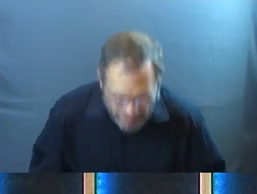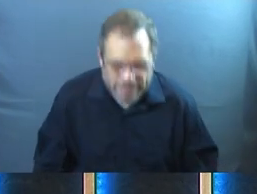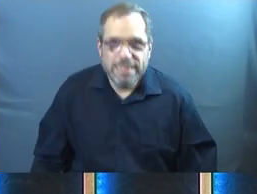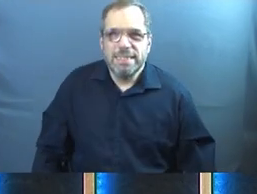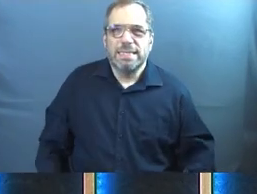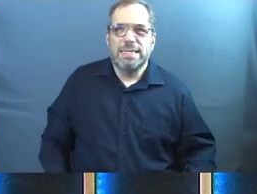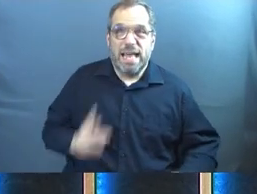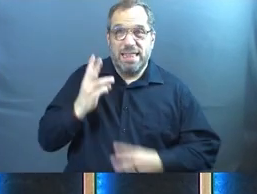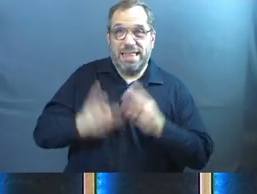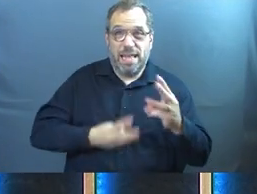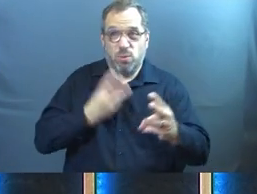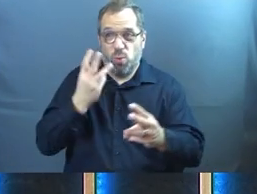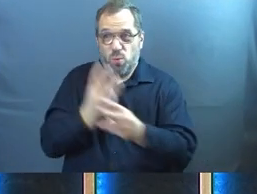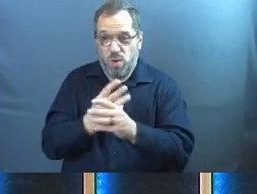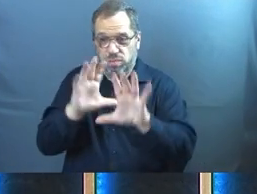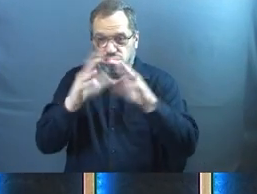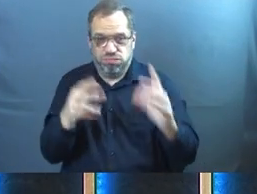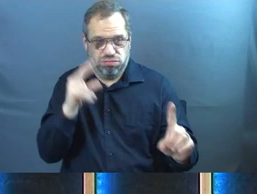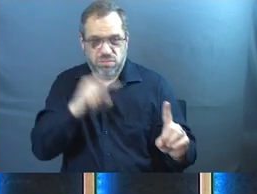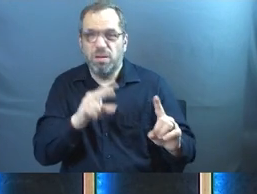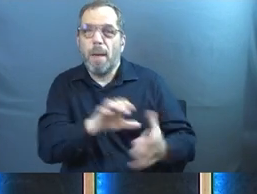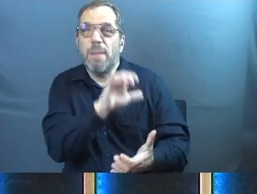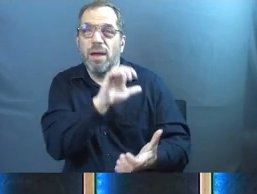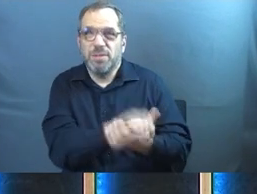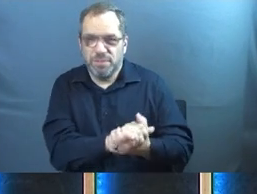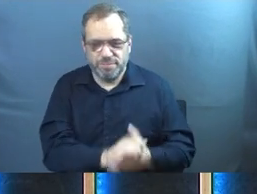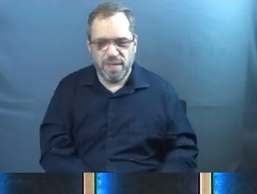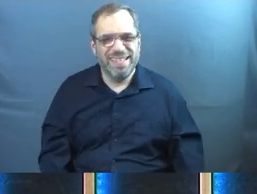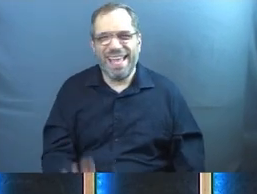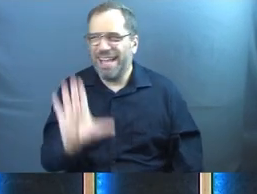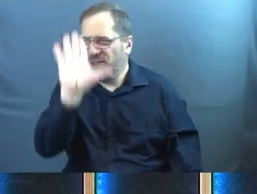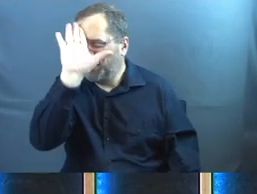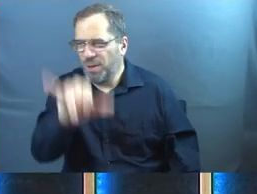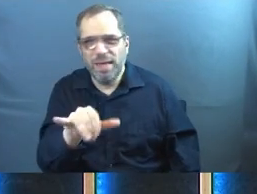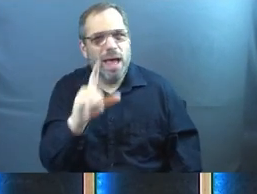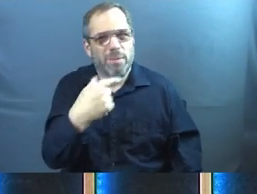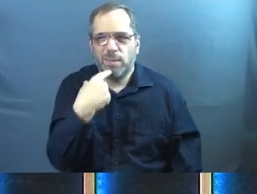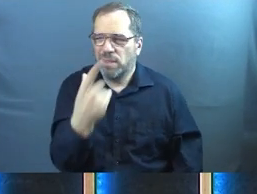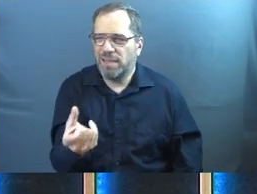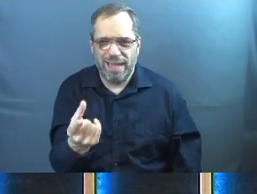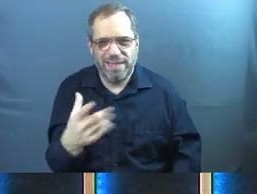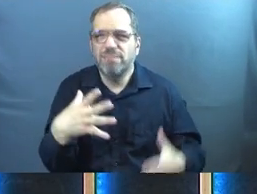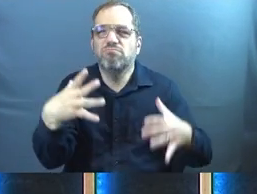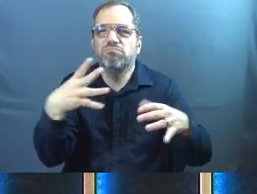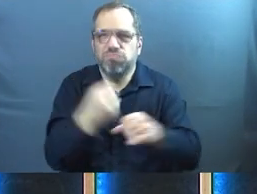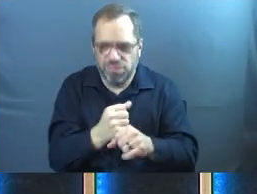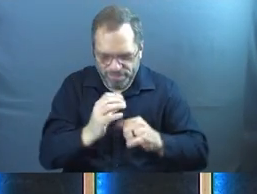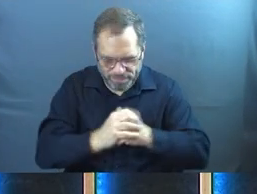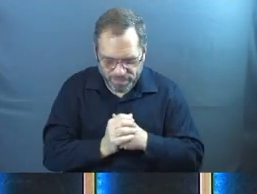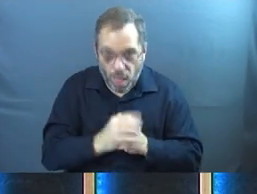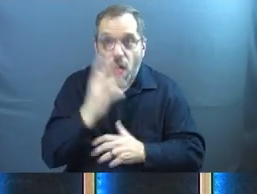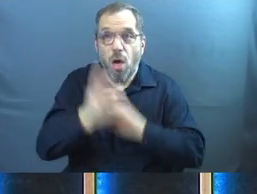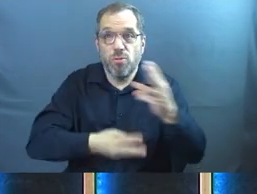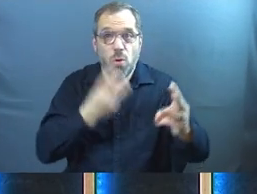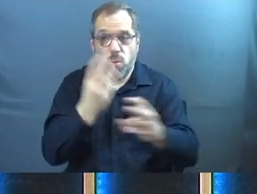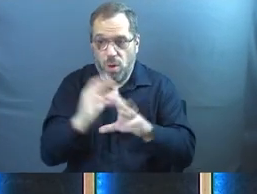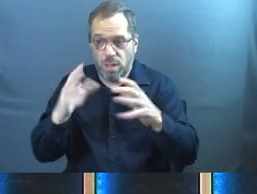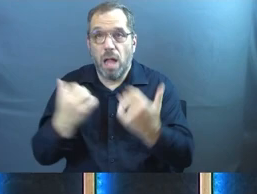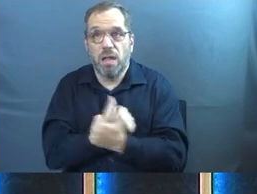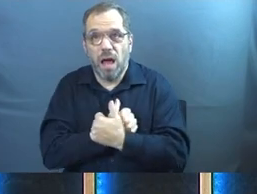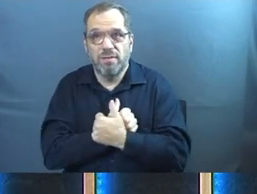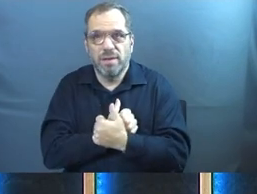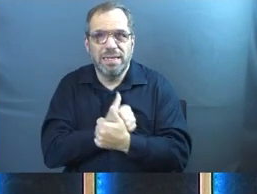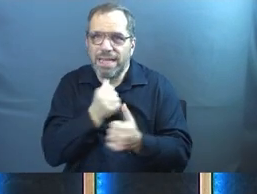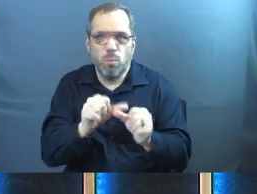This is how the world looks and expects marriages to be. And you all know this, but it's just going to say it in a concise way. The world wants love that